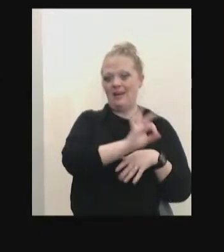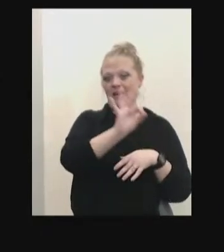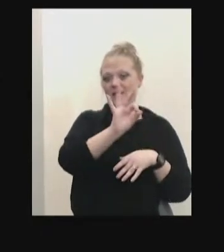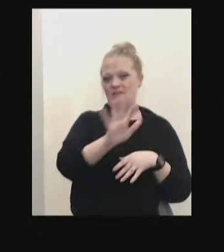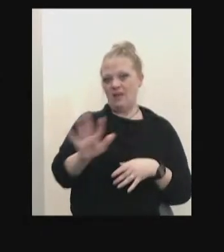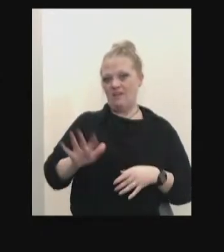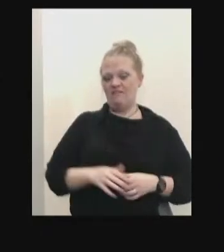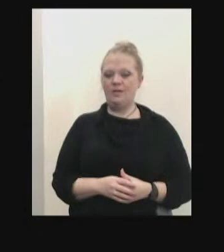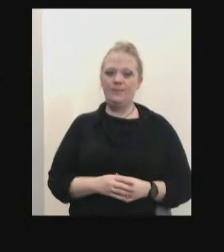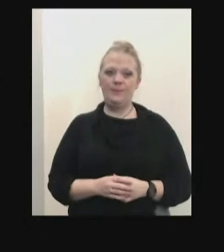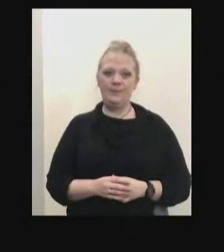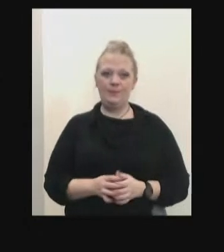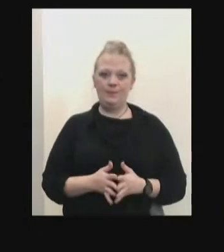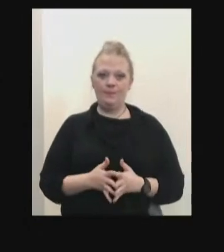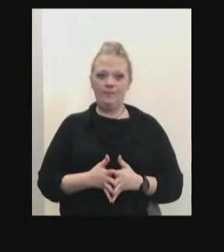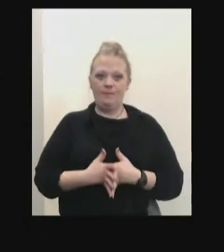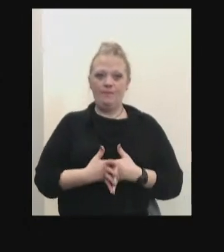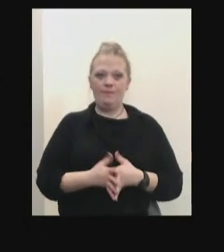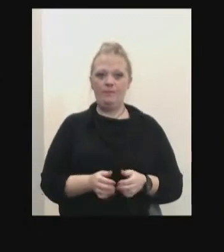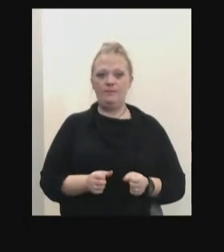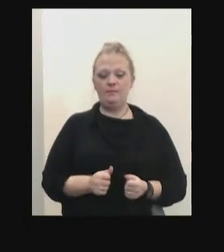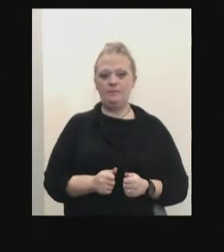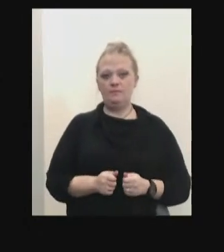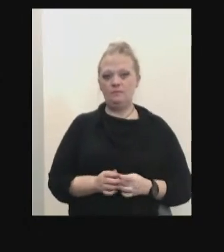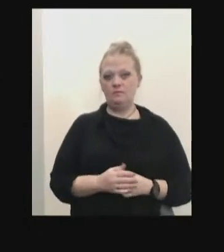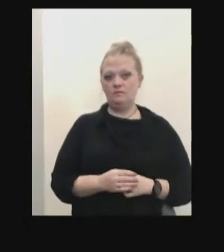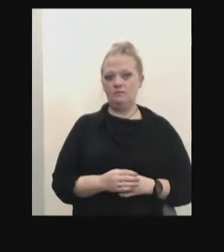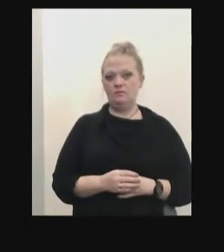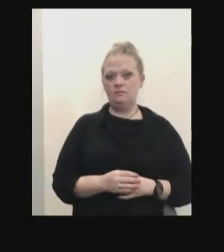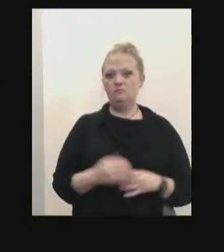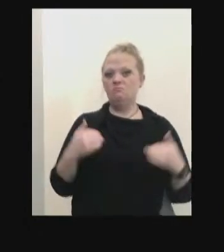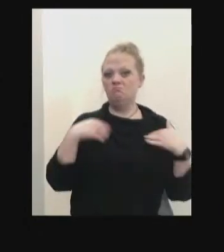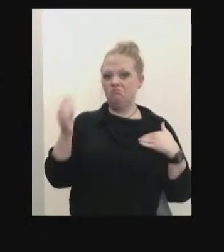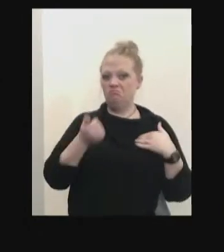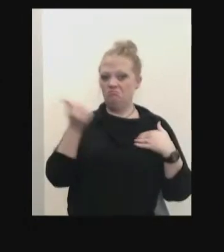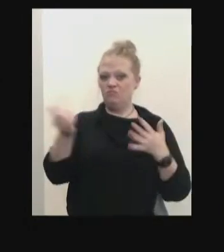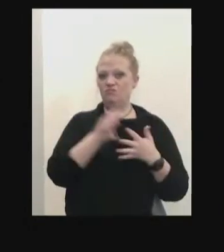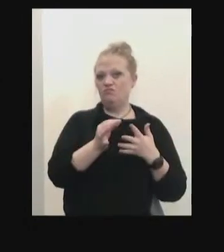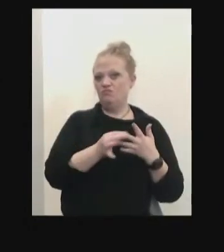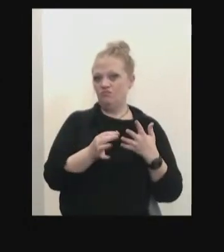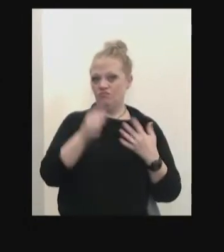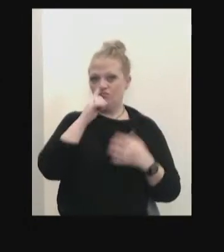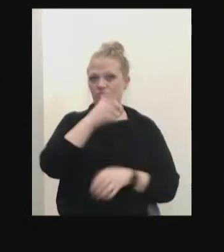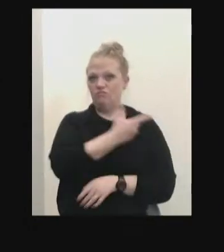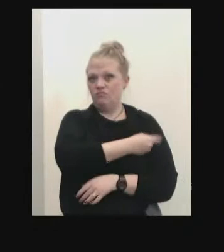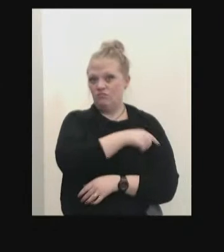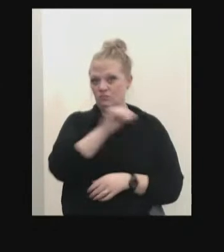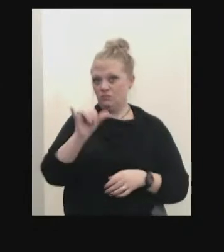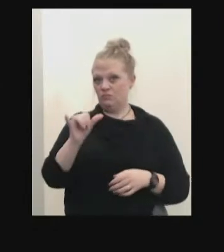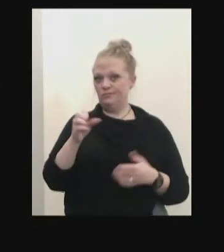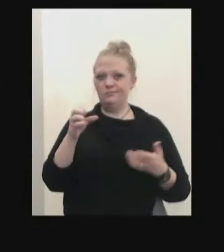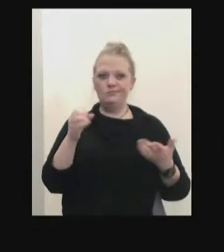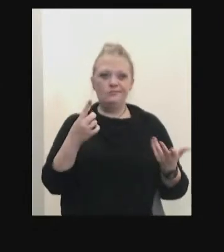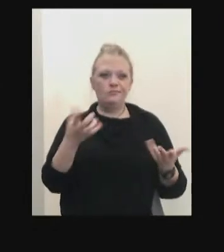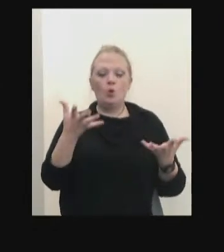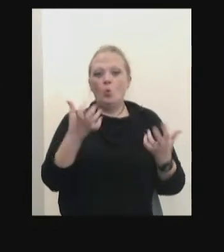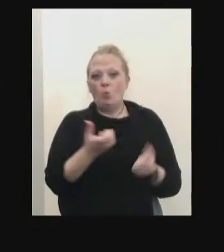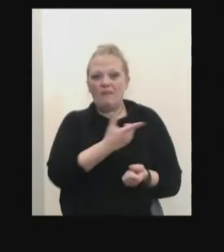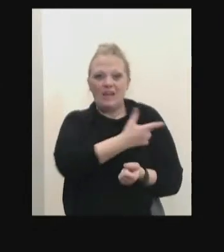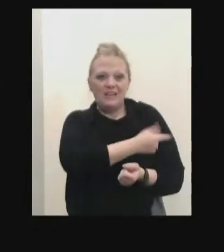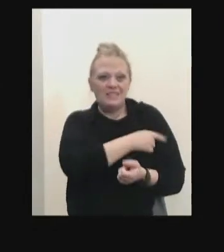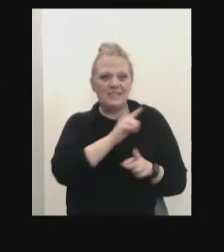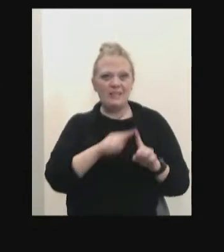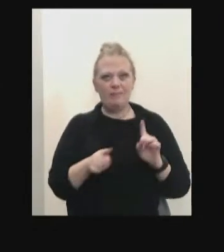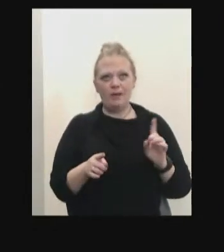And so if we give other options for COVID-19 vaccination, So say you want a vaccine, but it's